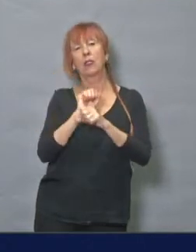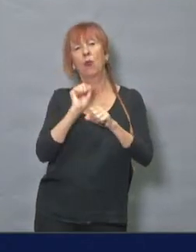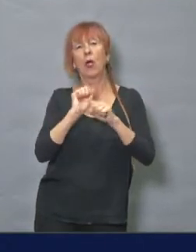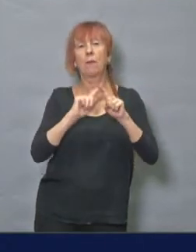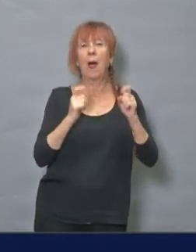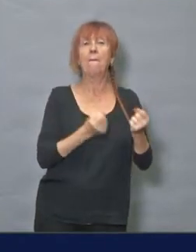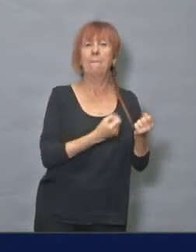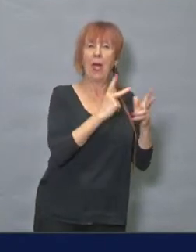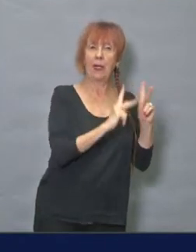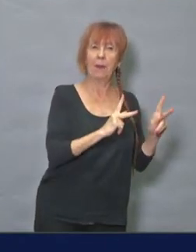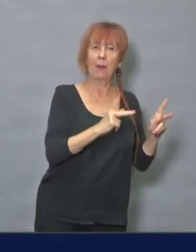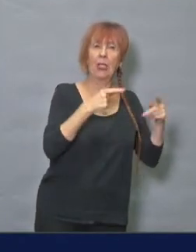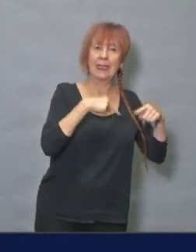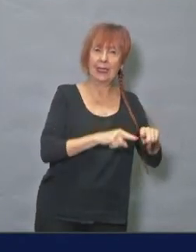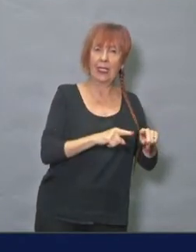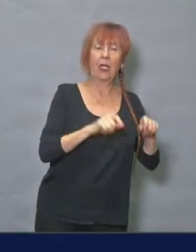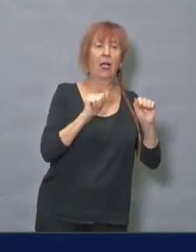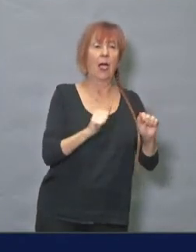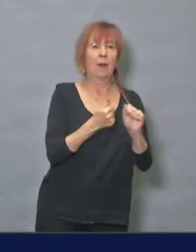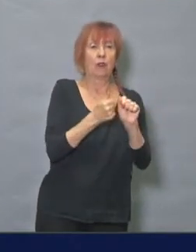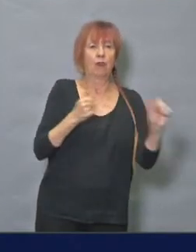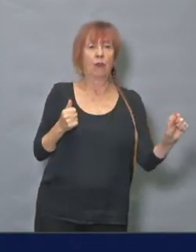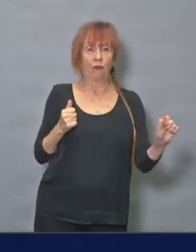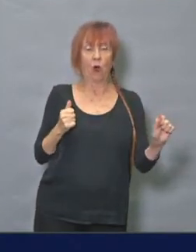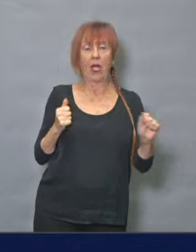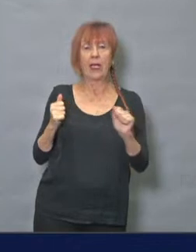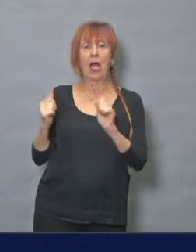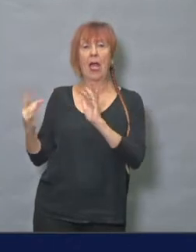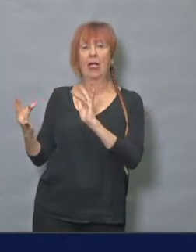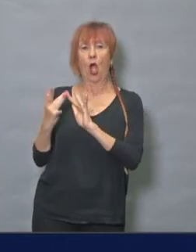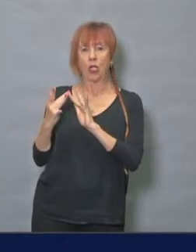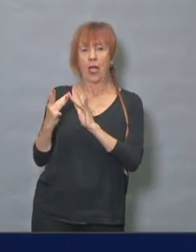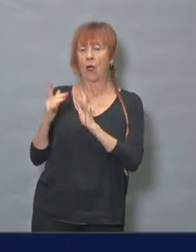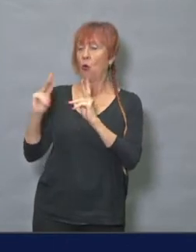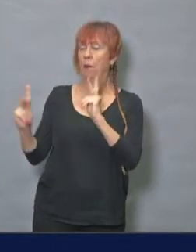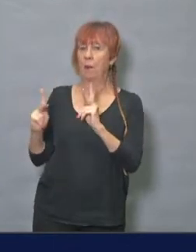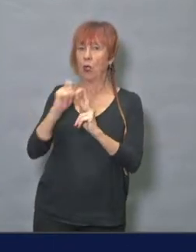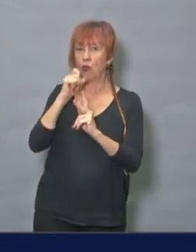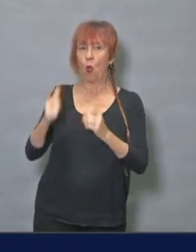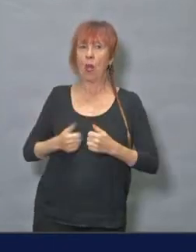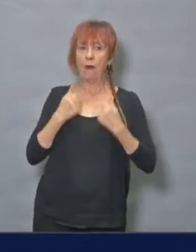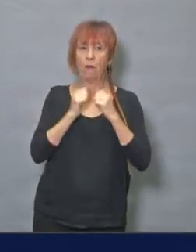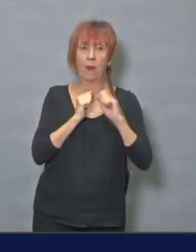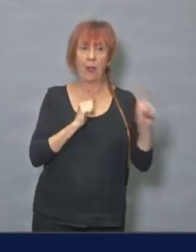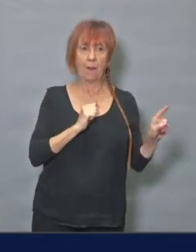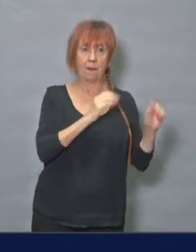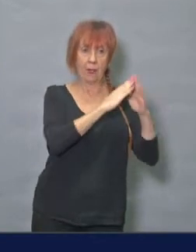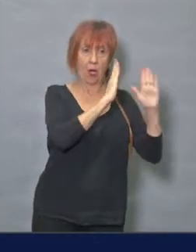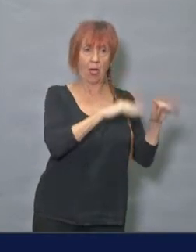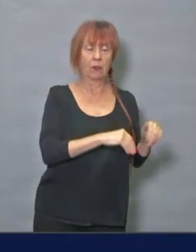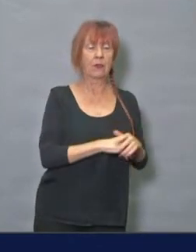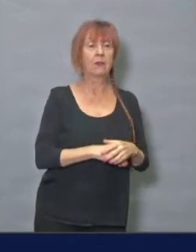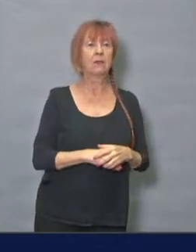to avoid close contact with people who do not live in their households. Next slide.